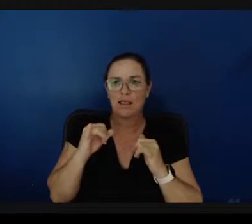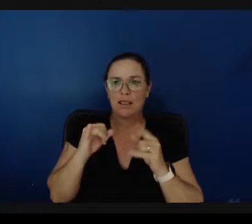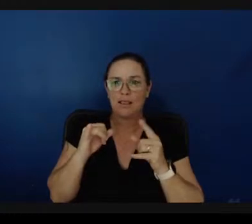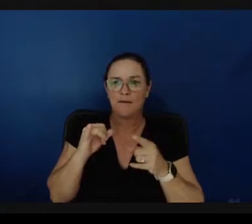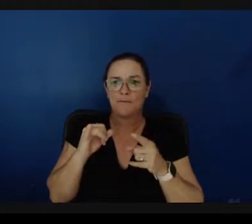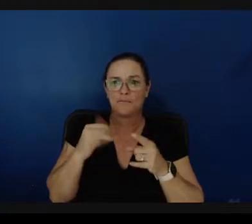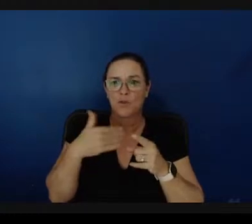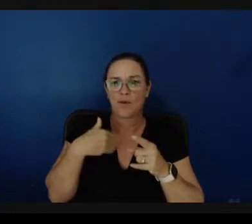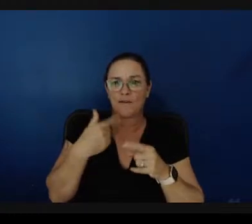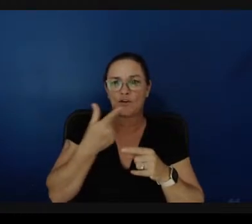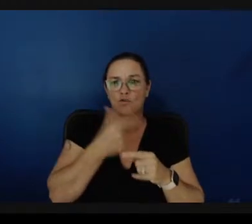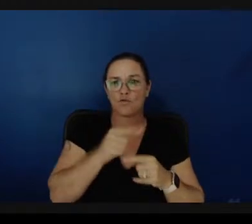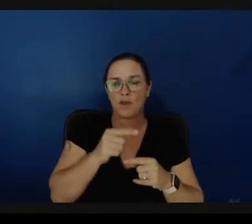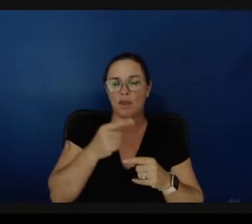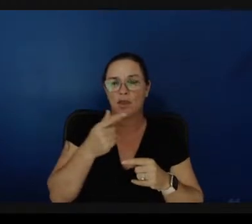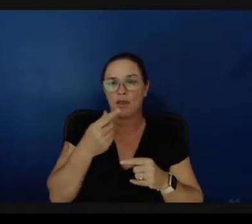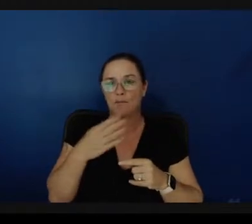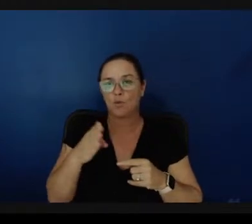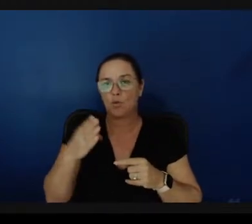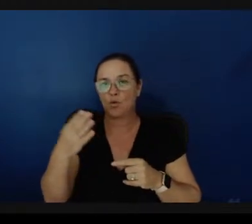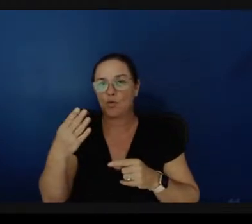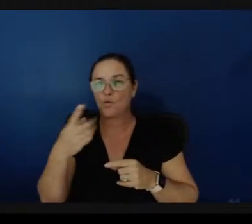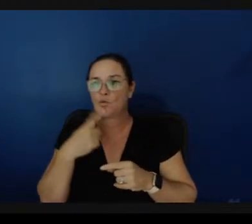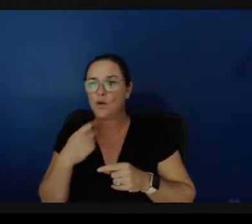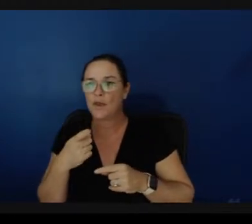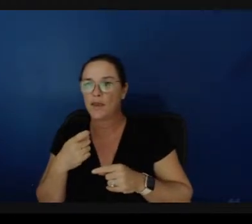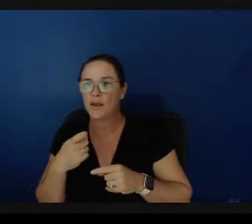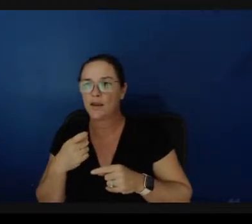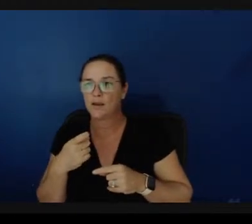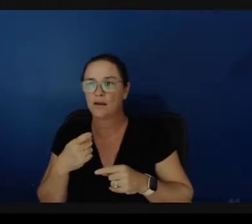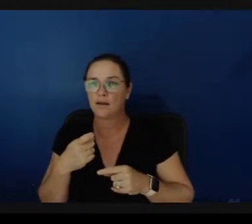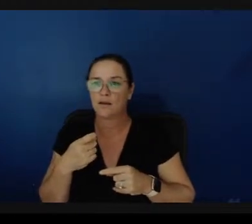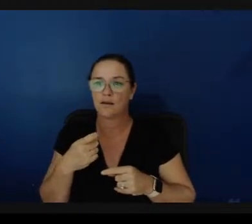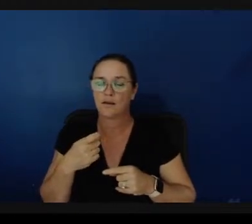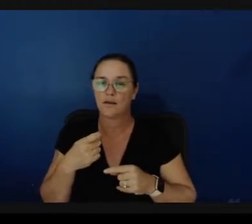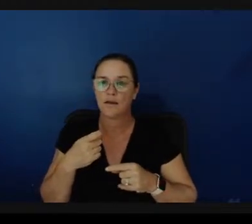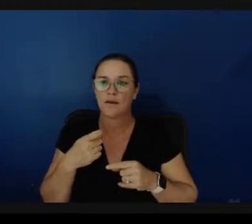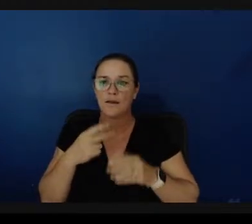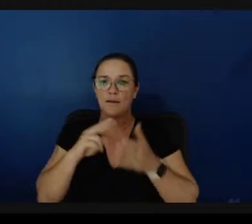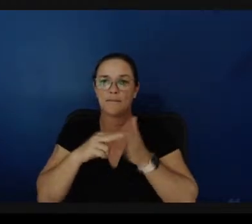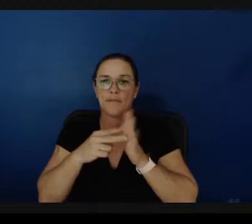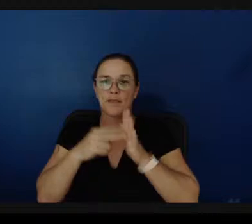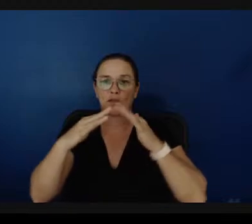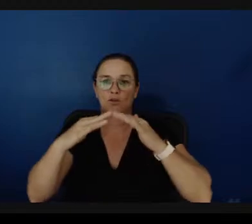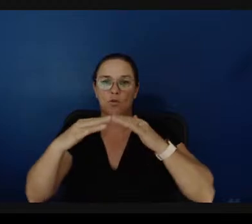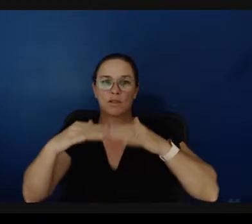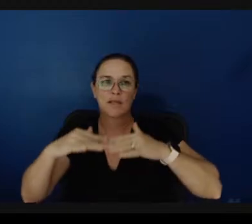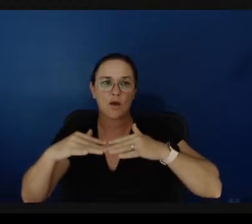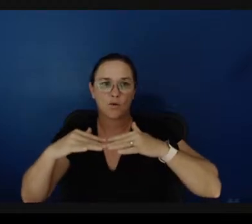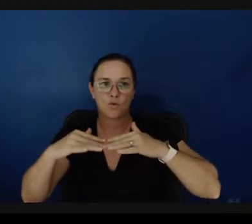is a green to blue to red, green to blue to red going away right there.